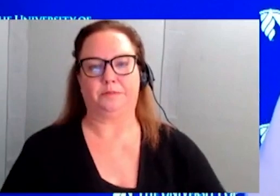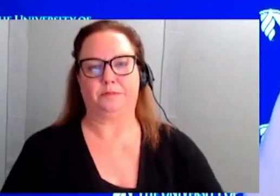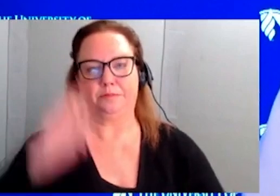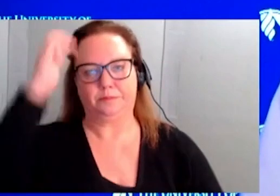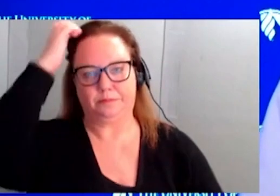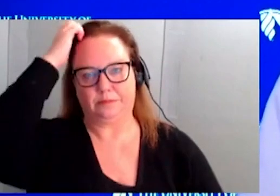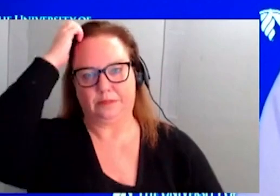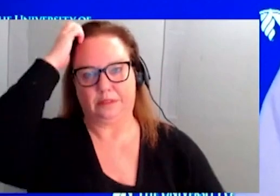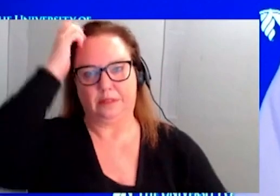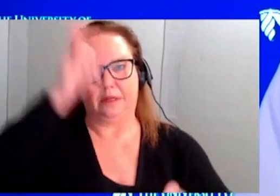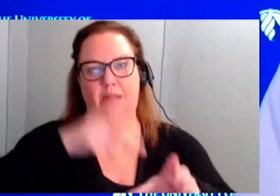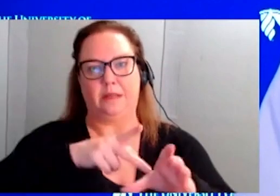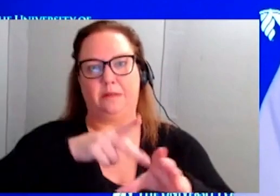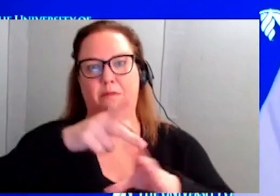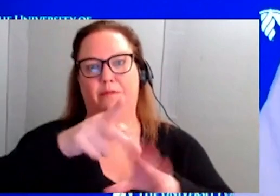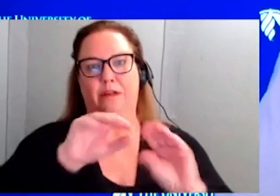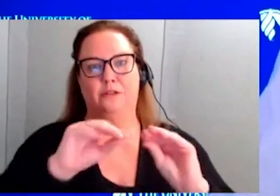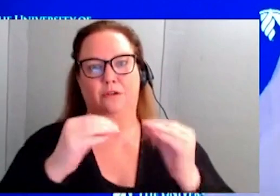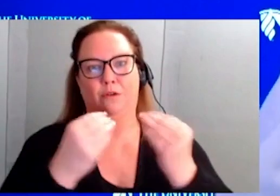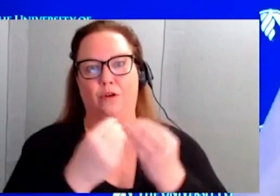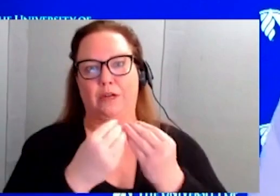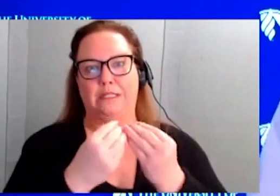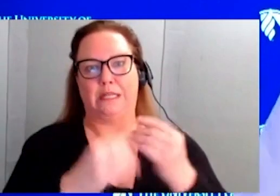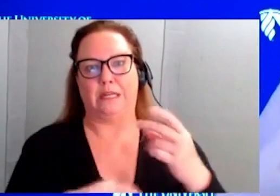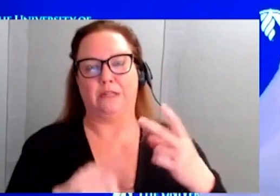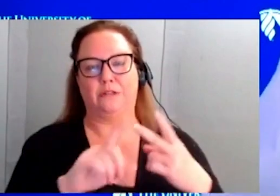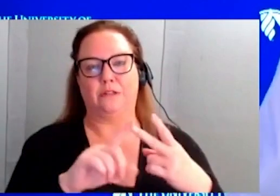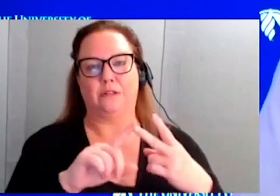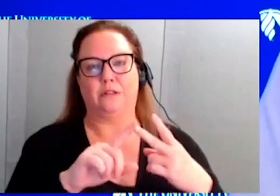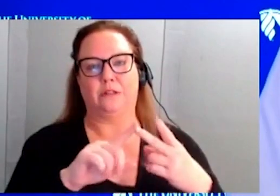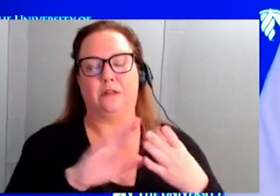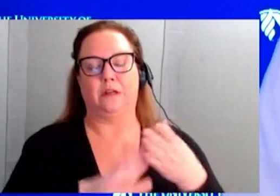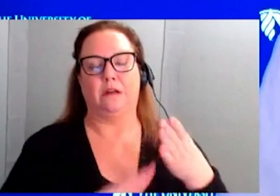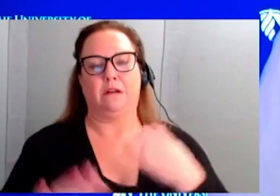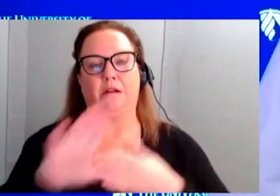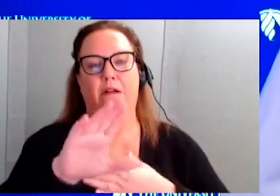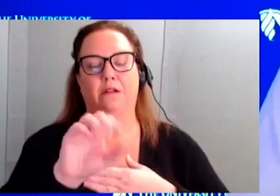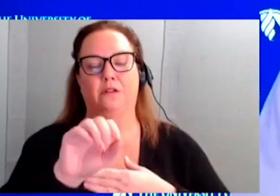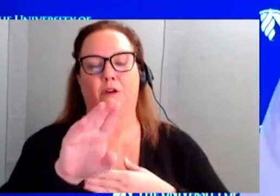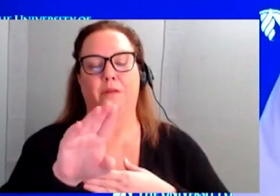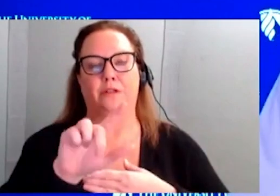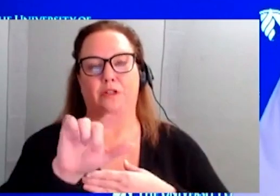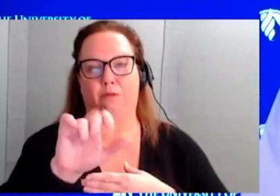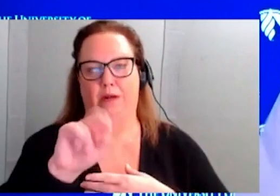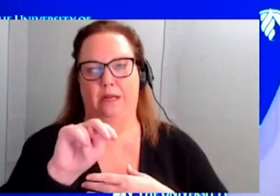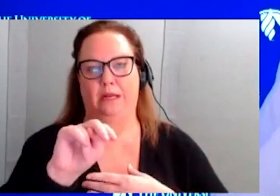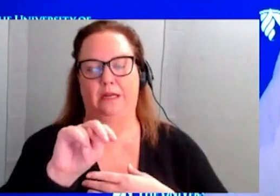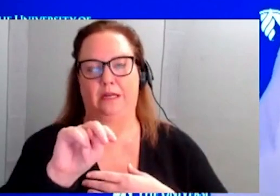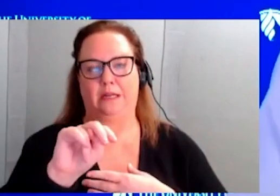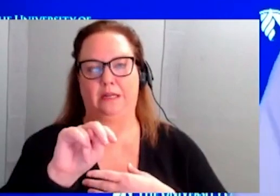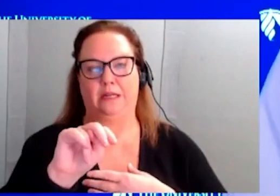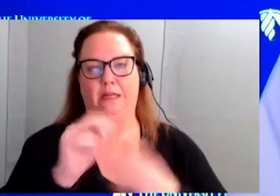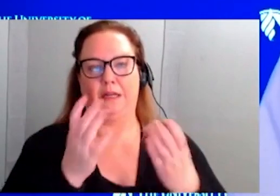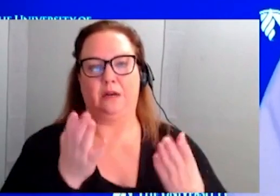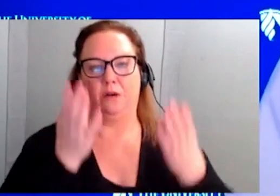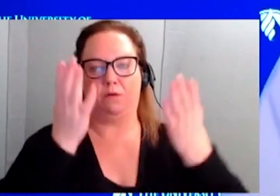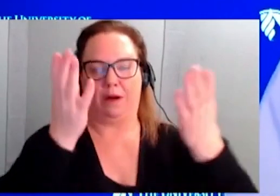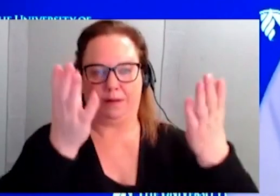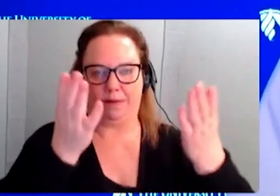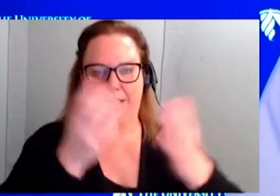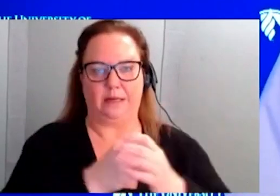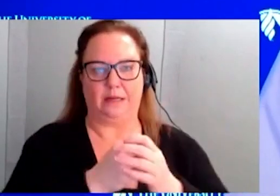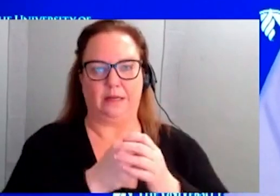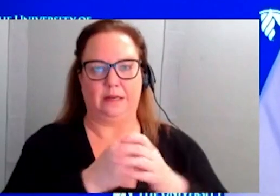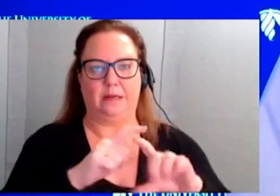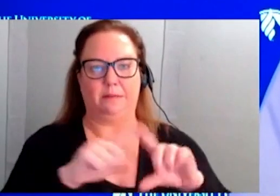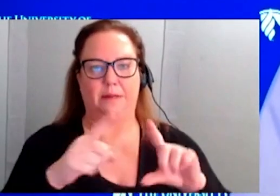professional organizations, the College of Obstetrics, they all were at the forefront in recommending it. But just like you